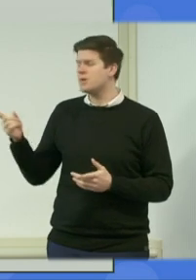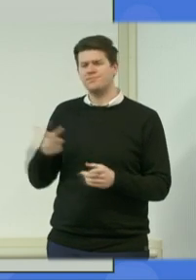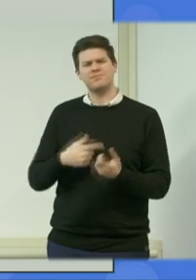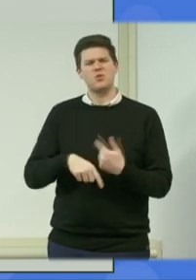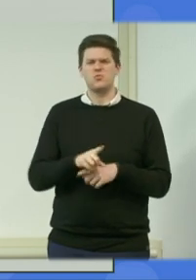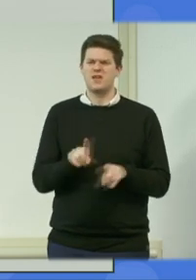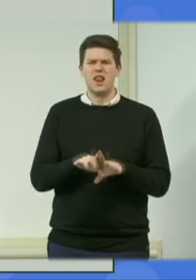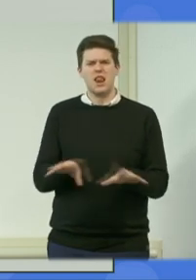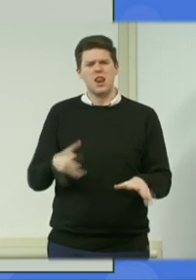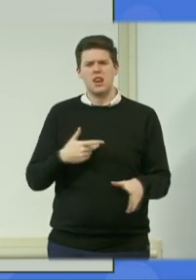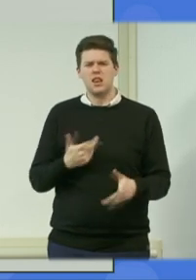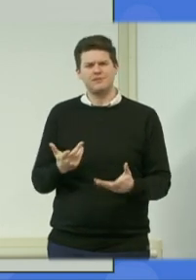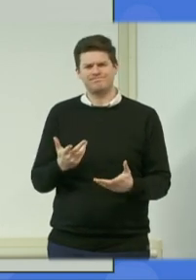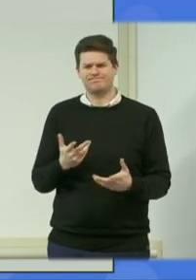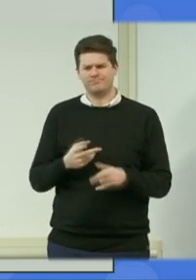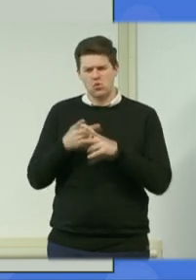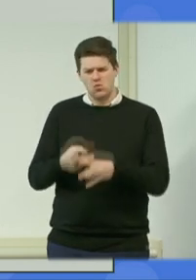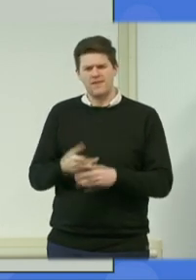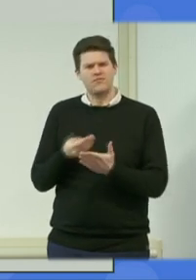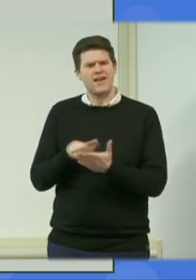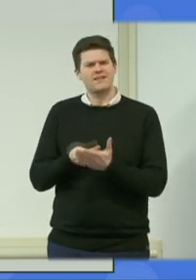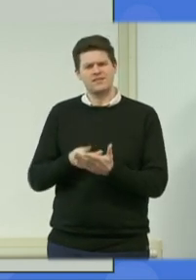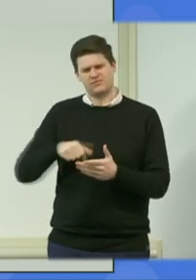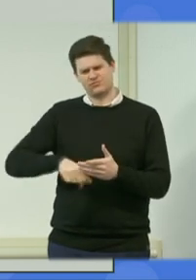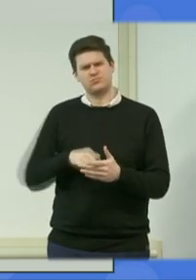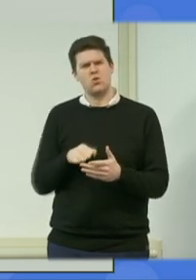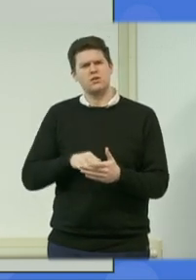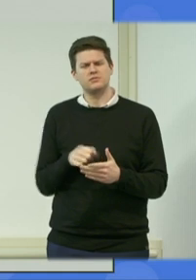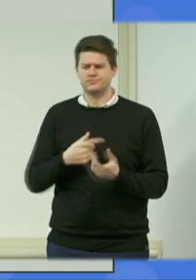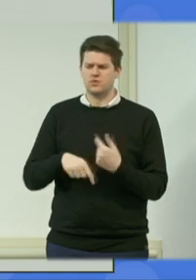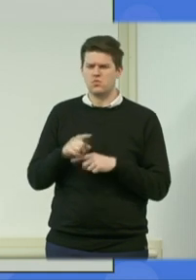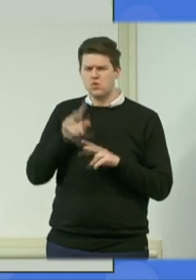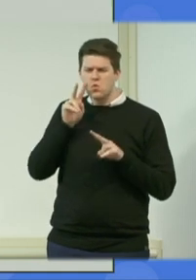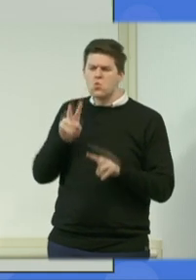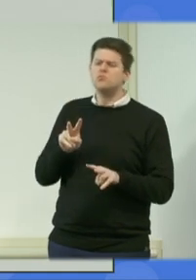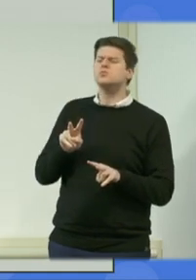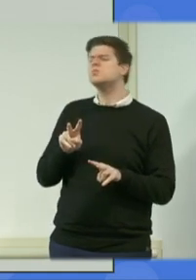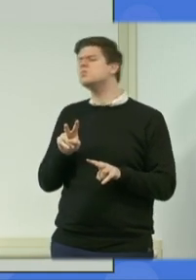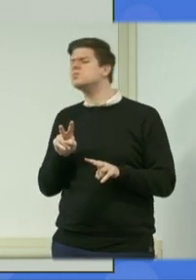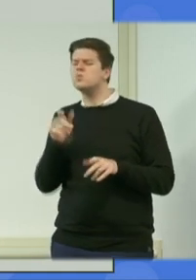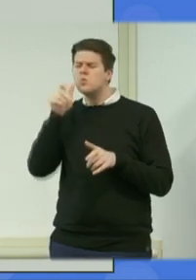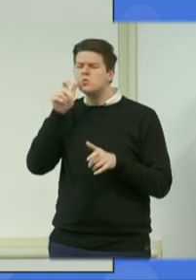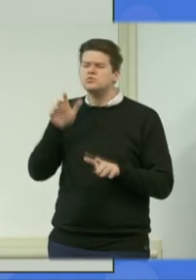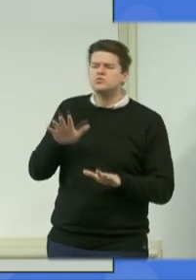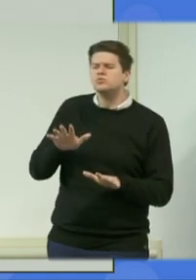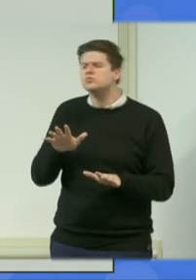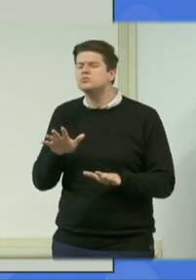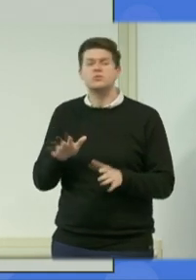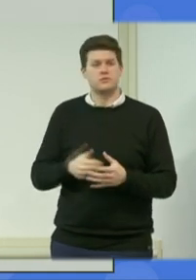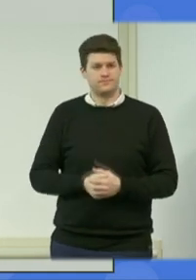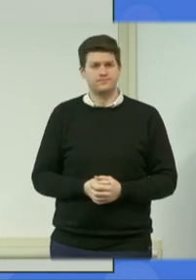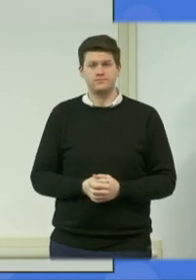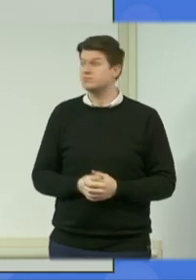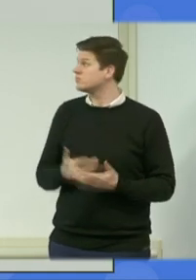in Scotland. So it's our job to keep an eye on how public bodies spend their money. And at the moment, we audit